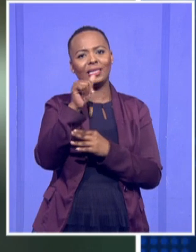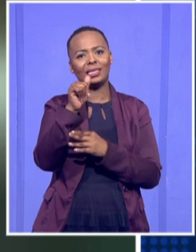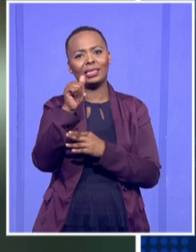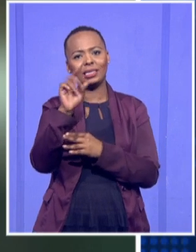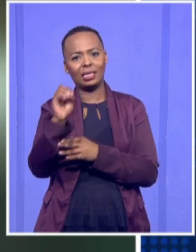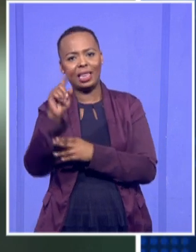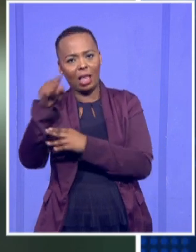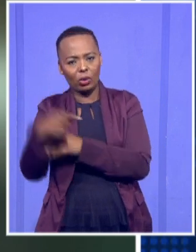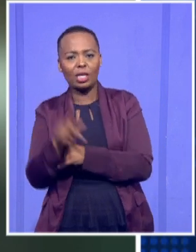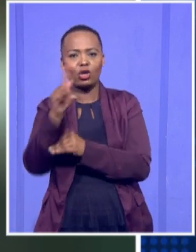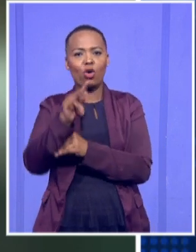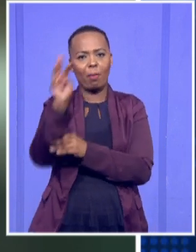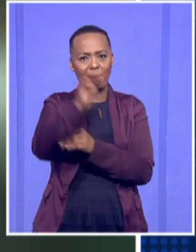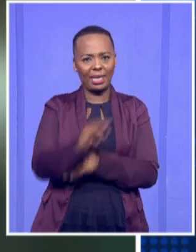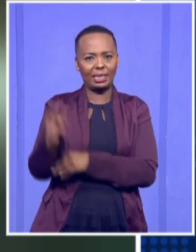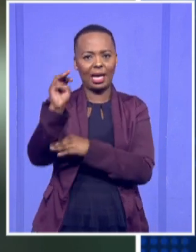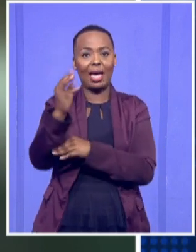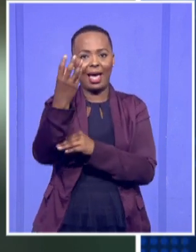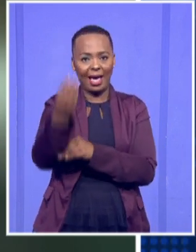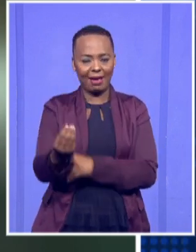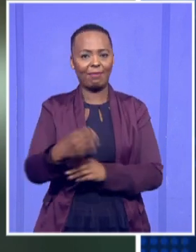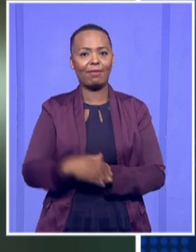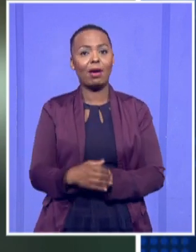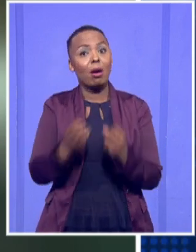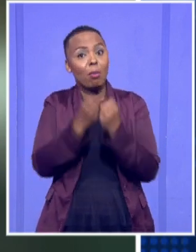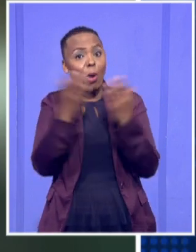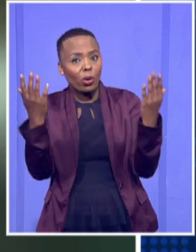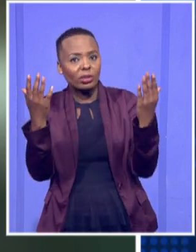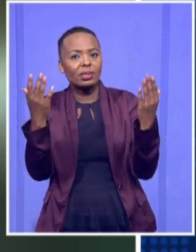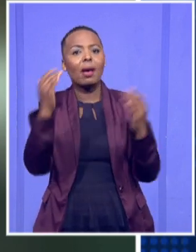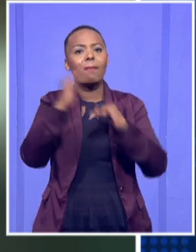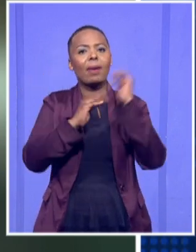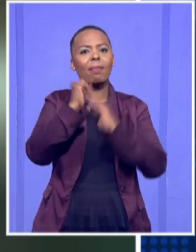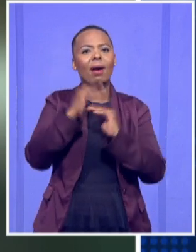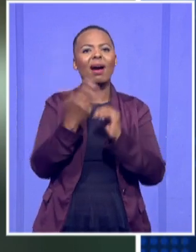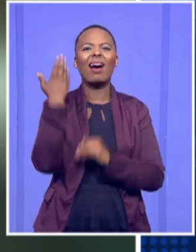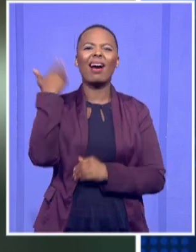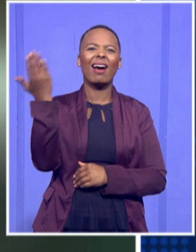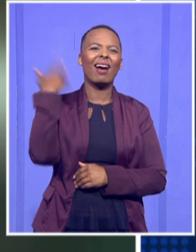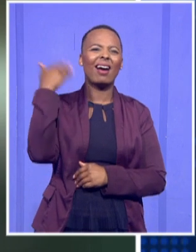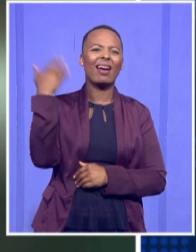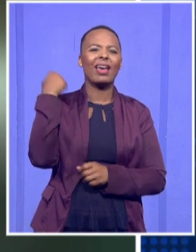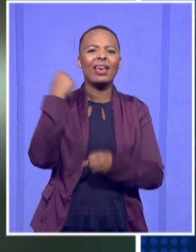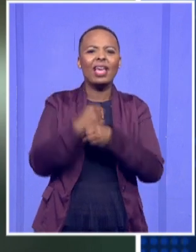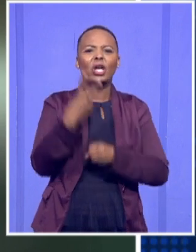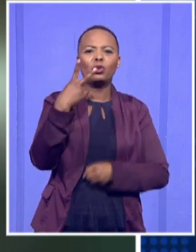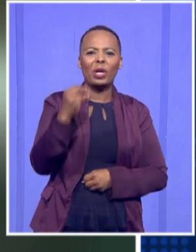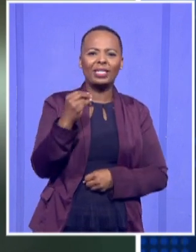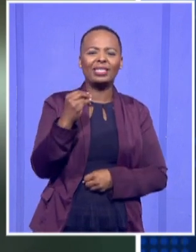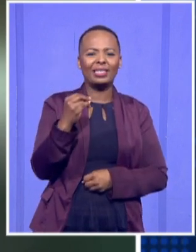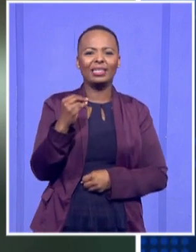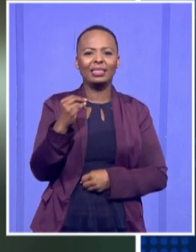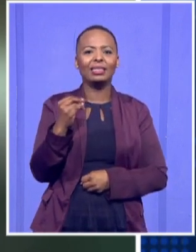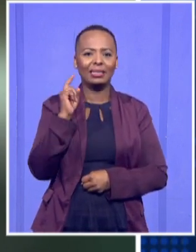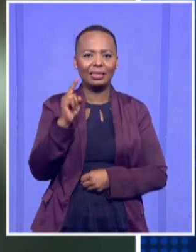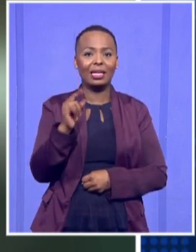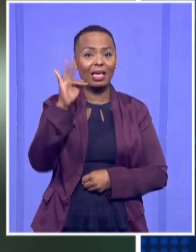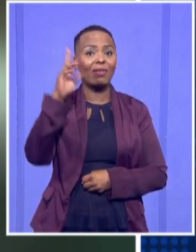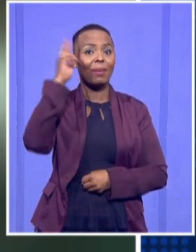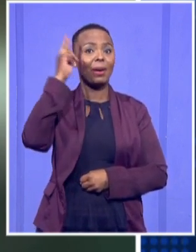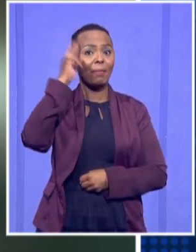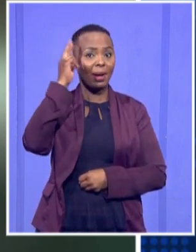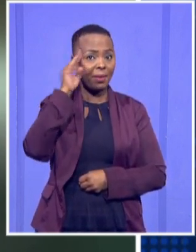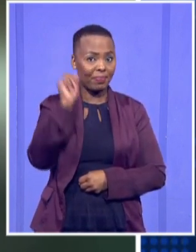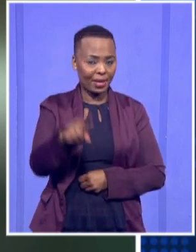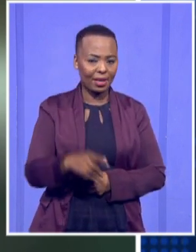160,000 kilometers. Most of that was built more than 20 years ago, if people can recall. Roads typically